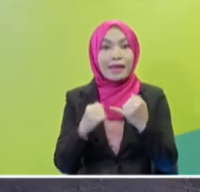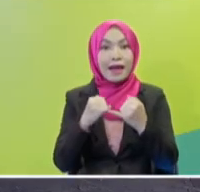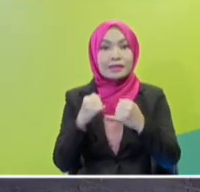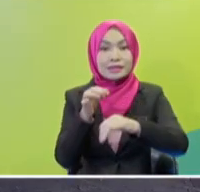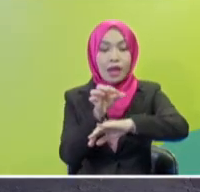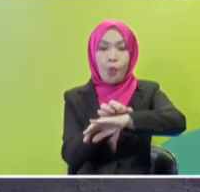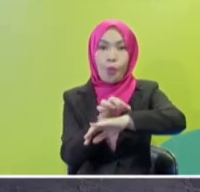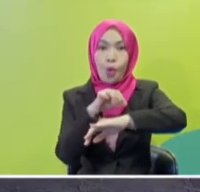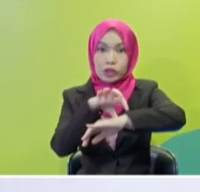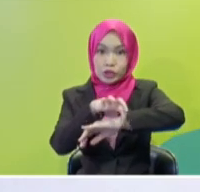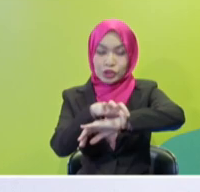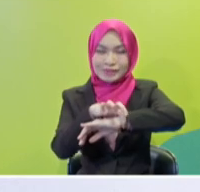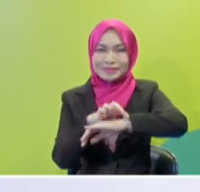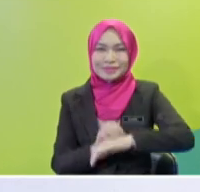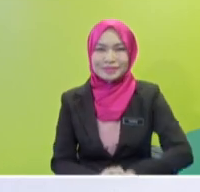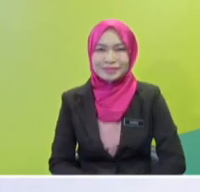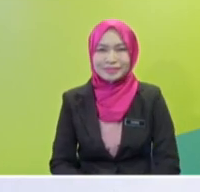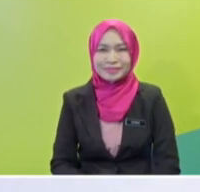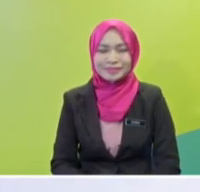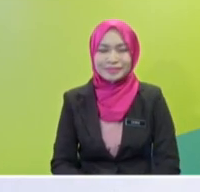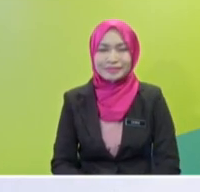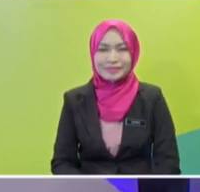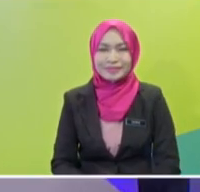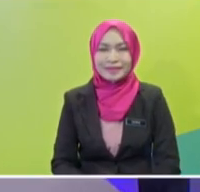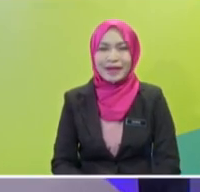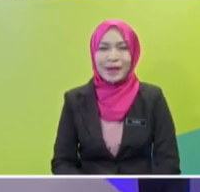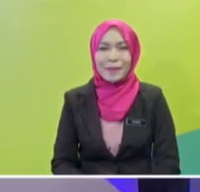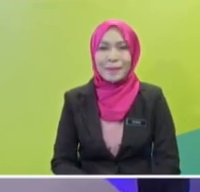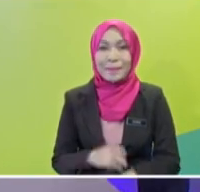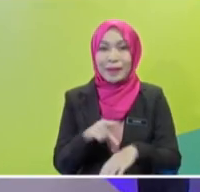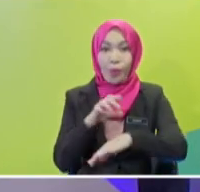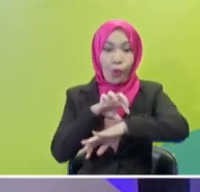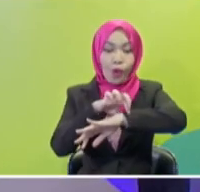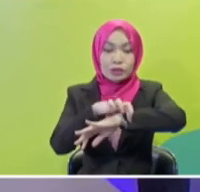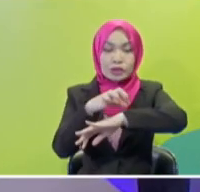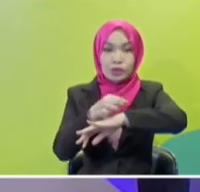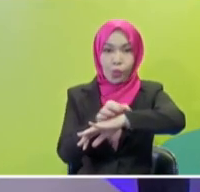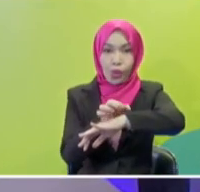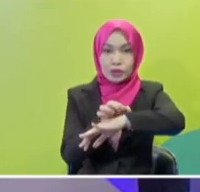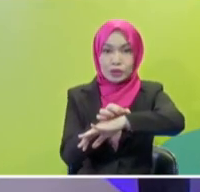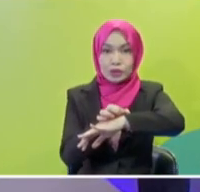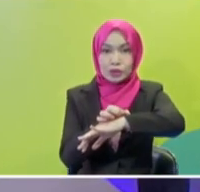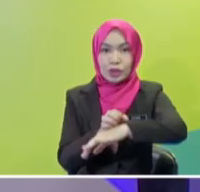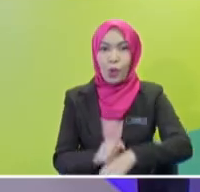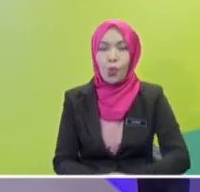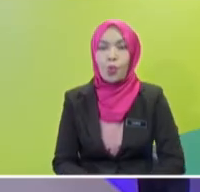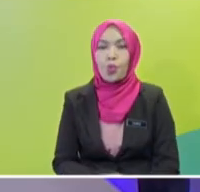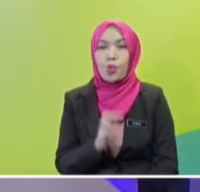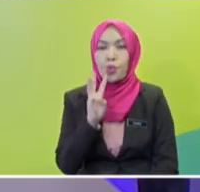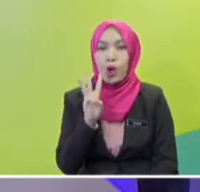Sean? Yes, yes I am. Yes, I'm wearing a watch also. Yeah. Okay.